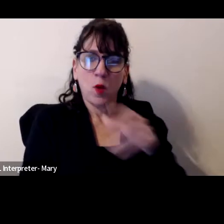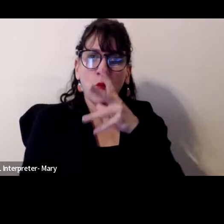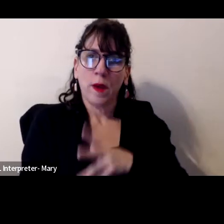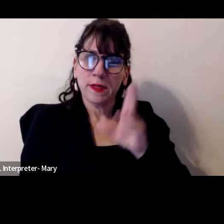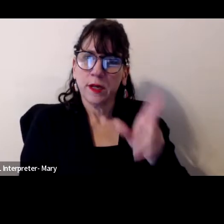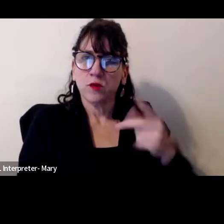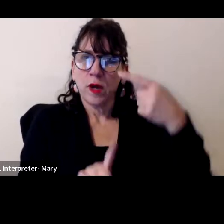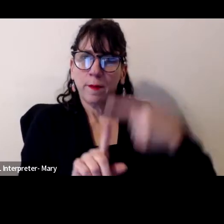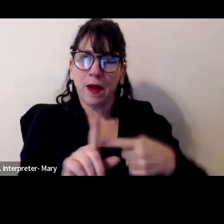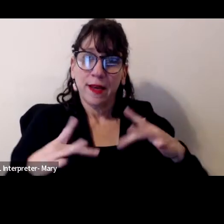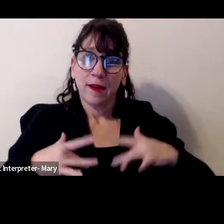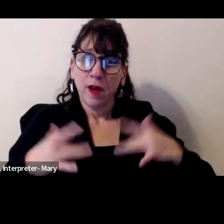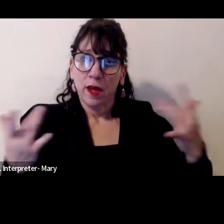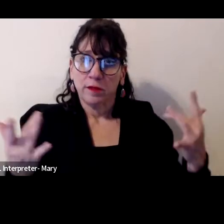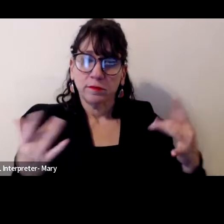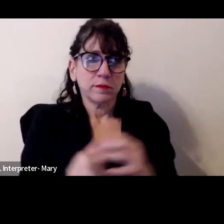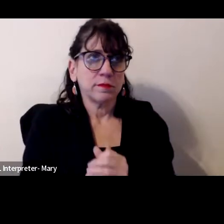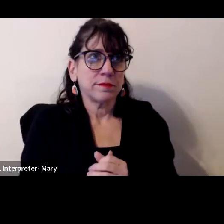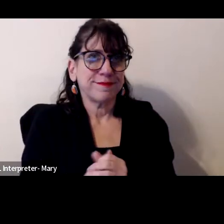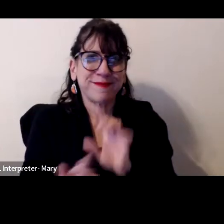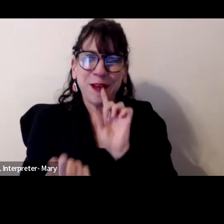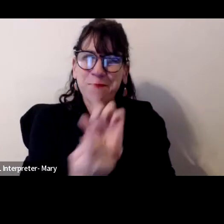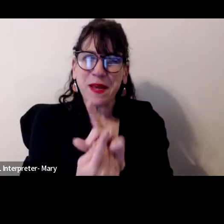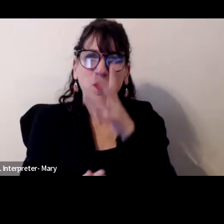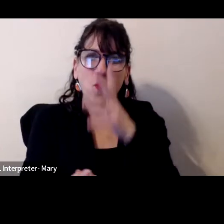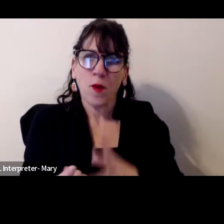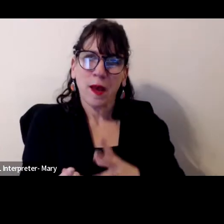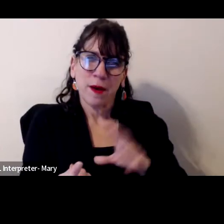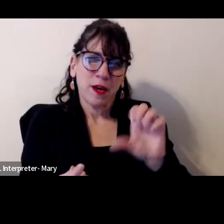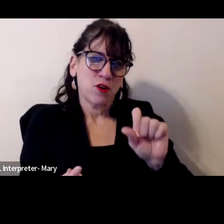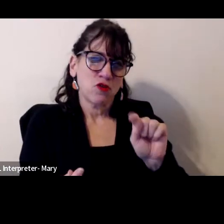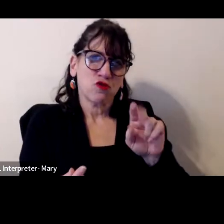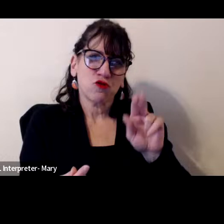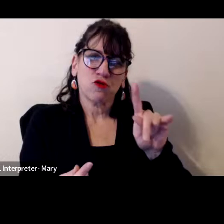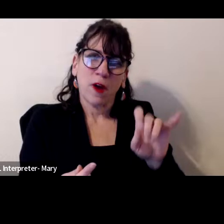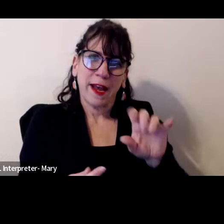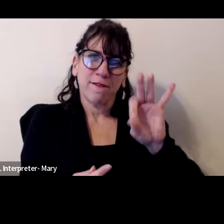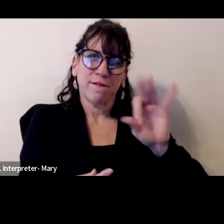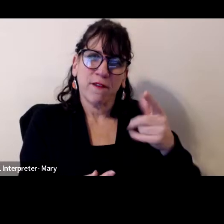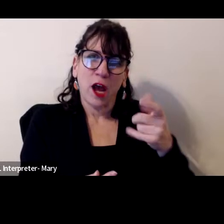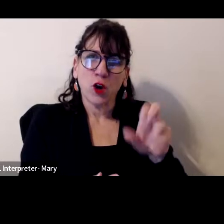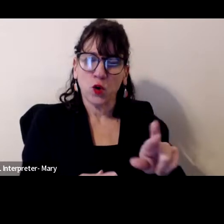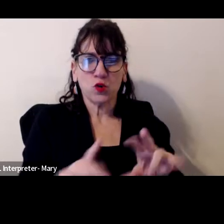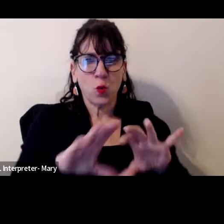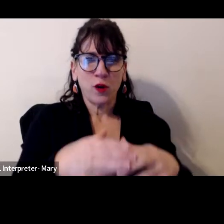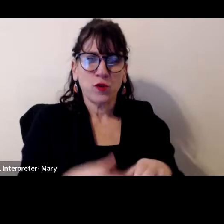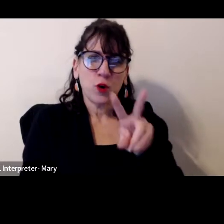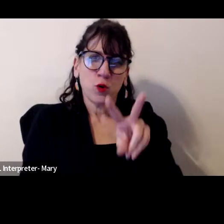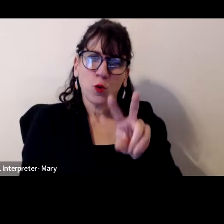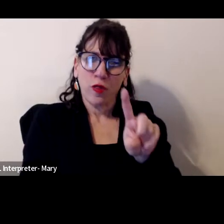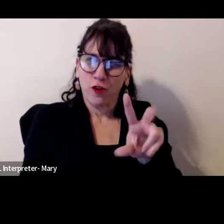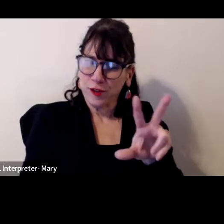History Month event. Meet the women of Strike Fighter Squadron 213.